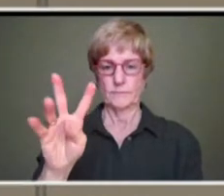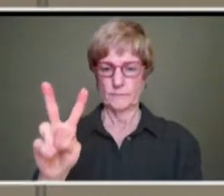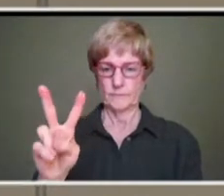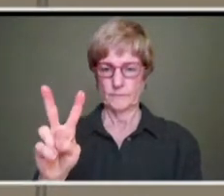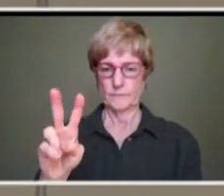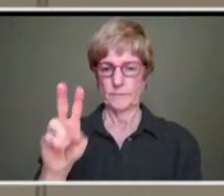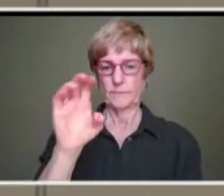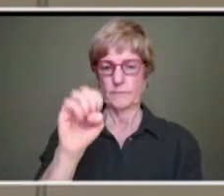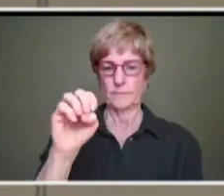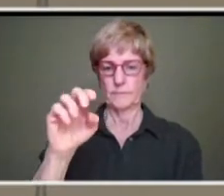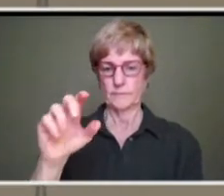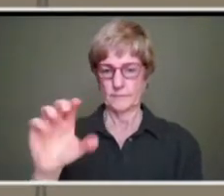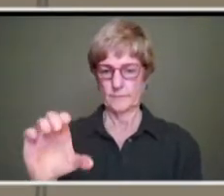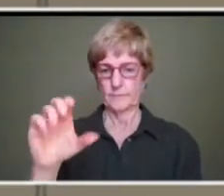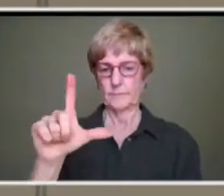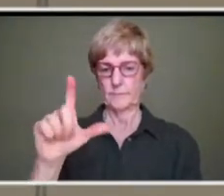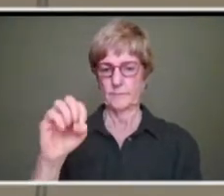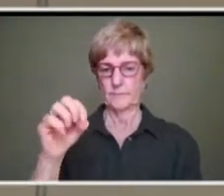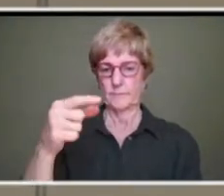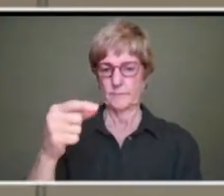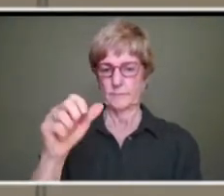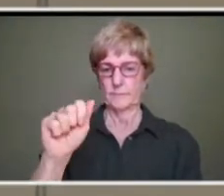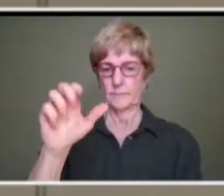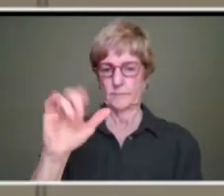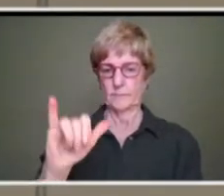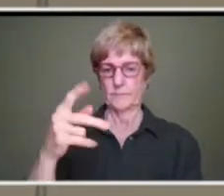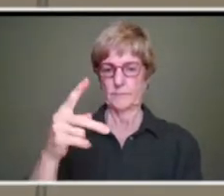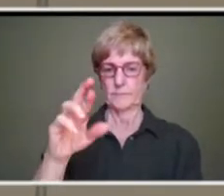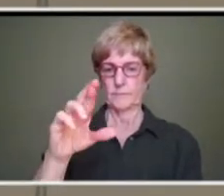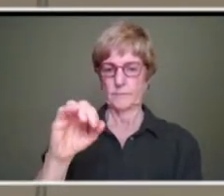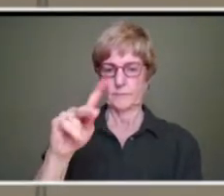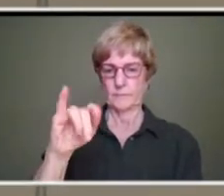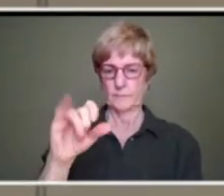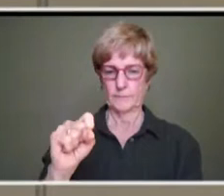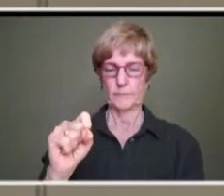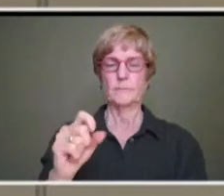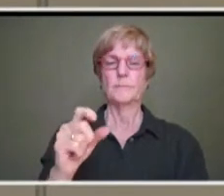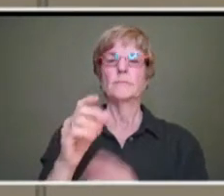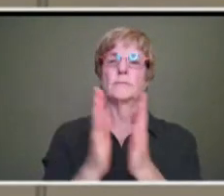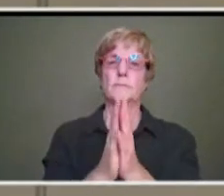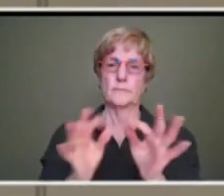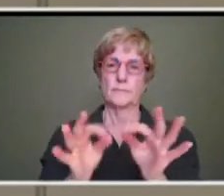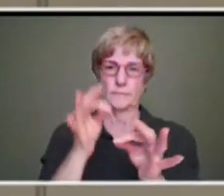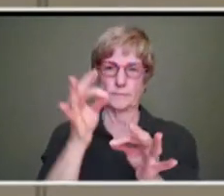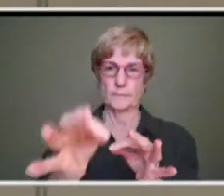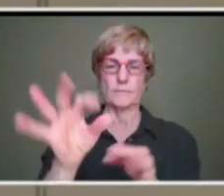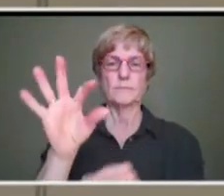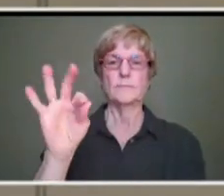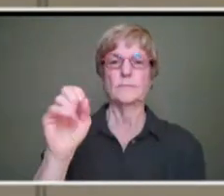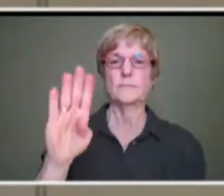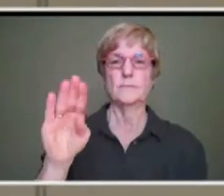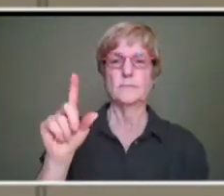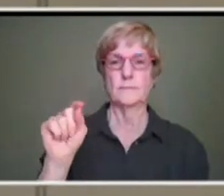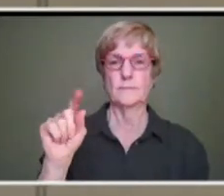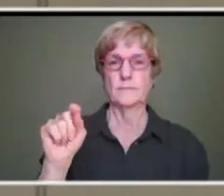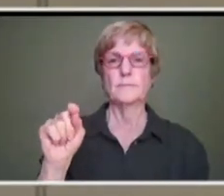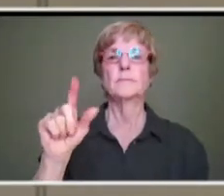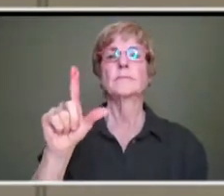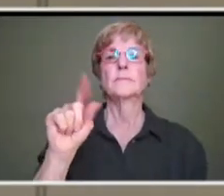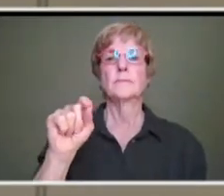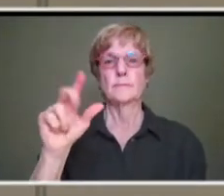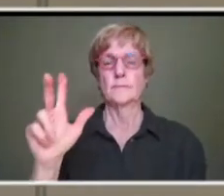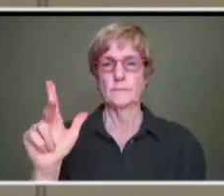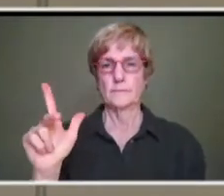by EC Legacy Properties LLC is a hearing requesting deferral until February 20th 2023